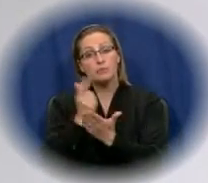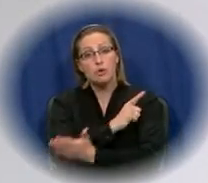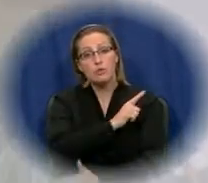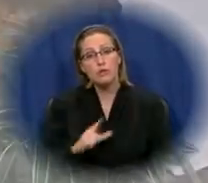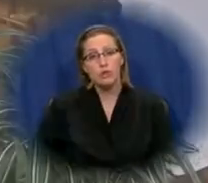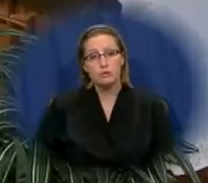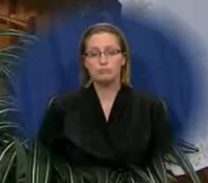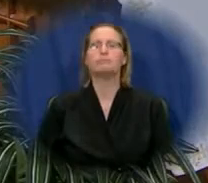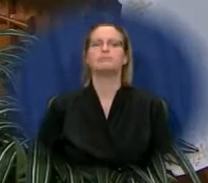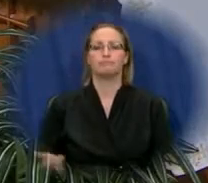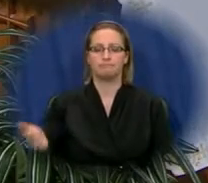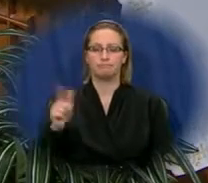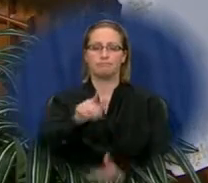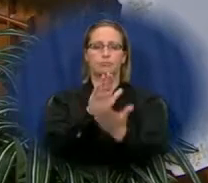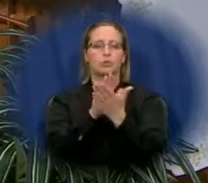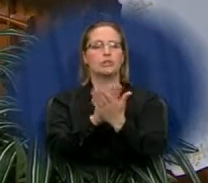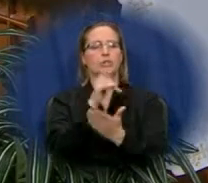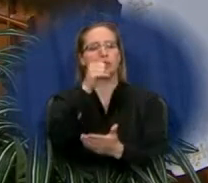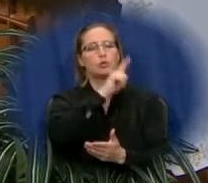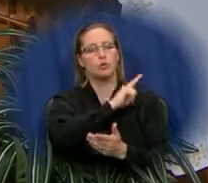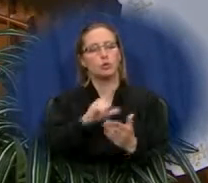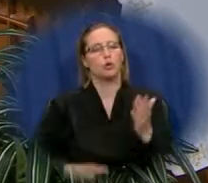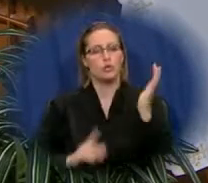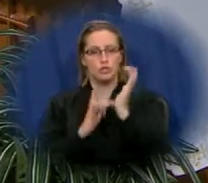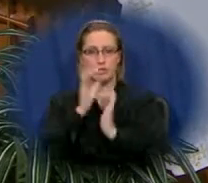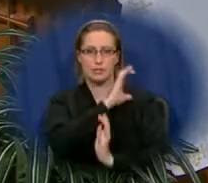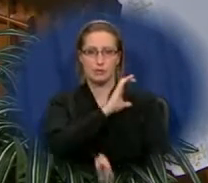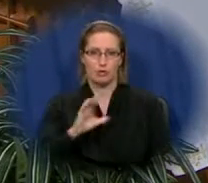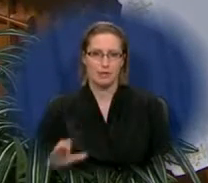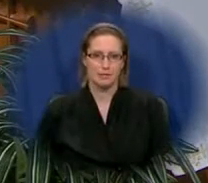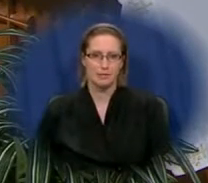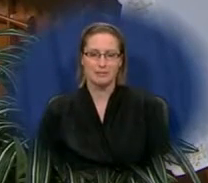Lord. Praise to you, Lord Jesus Christ.